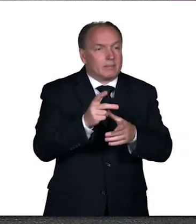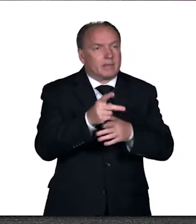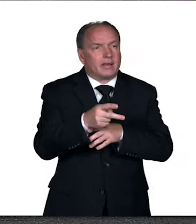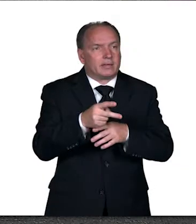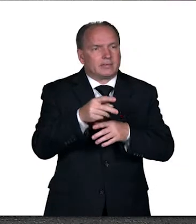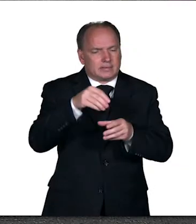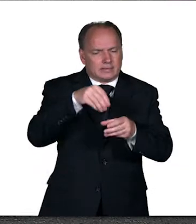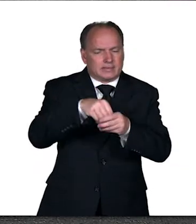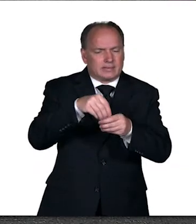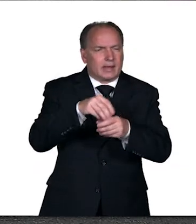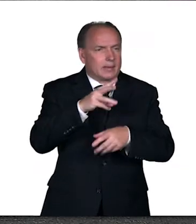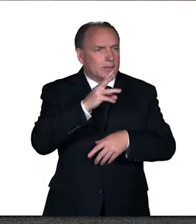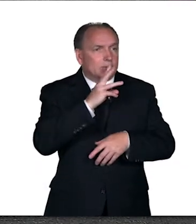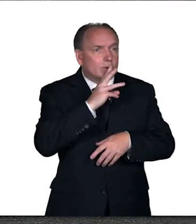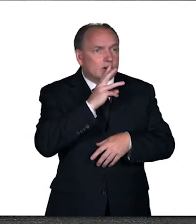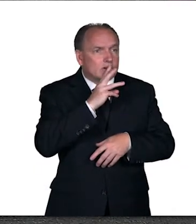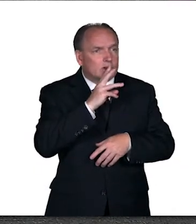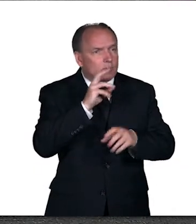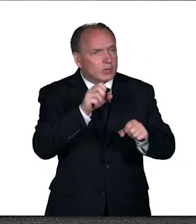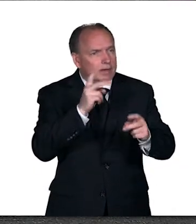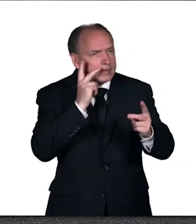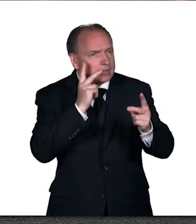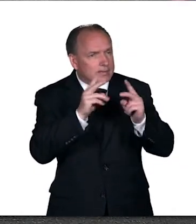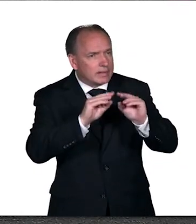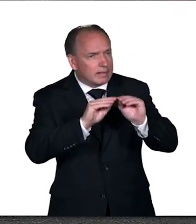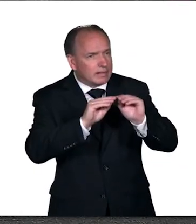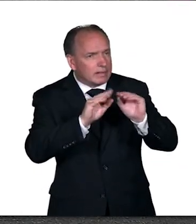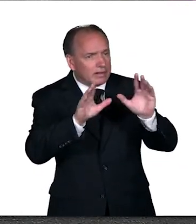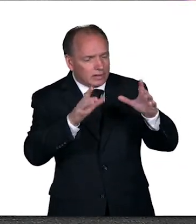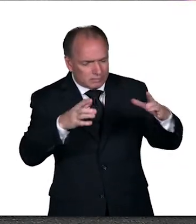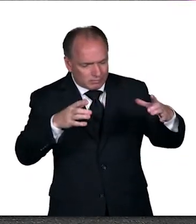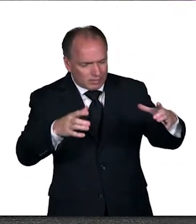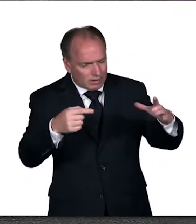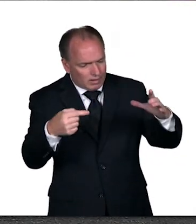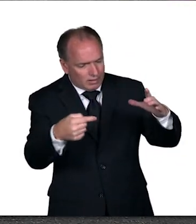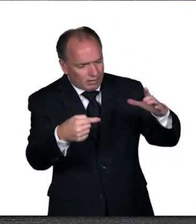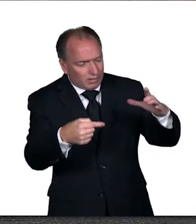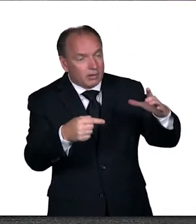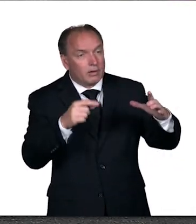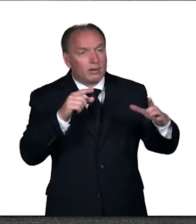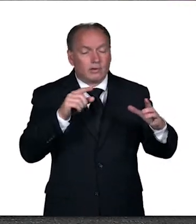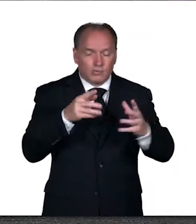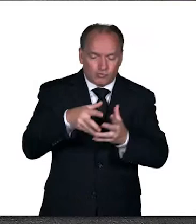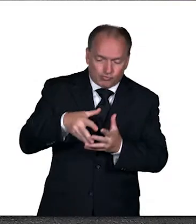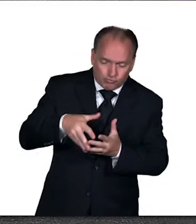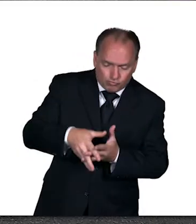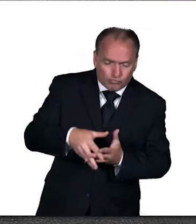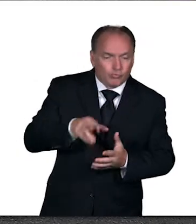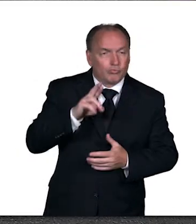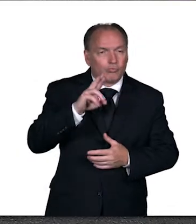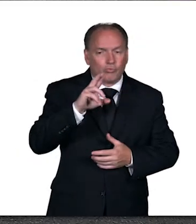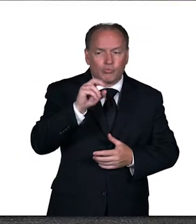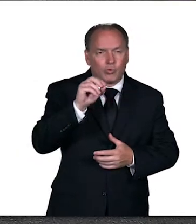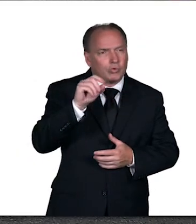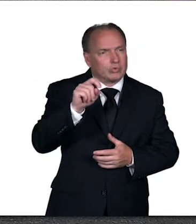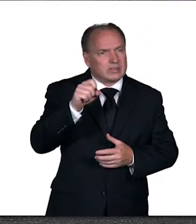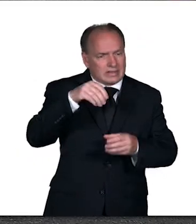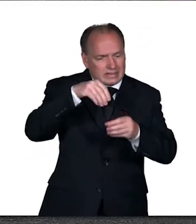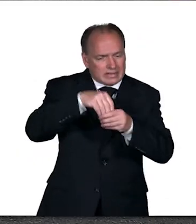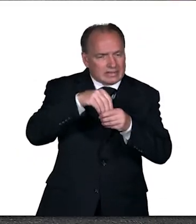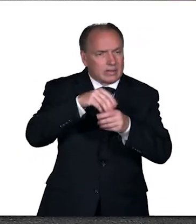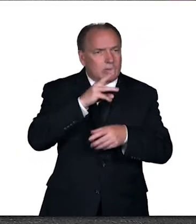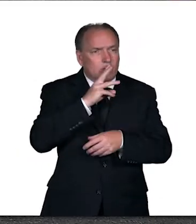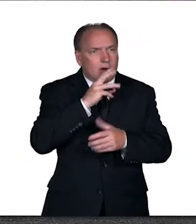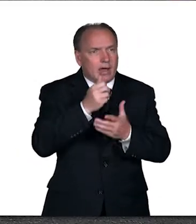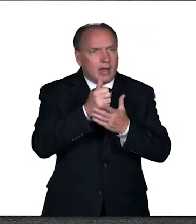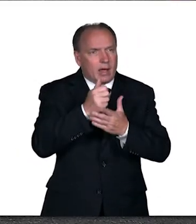but I brought him so that you could see his roots. So he is not in dirt or soil, he's actually just in water, and that is